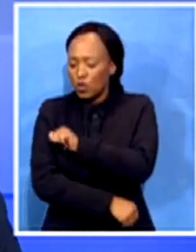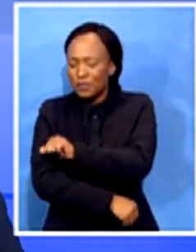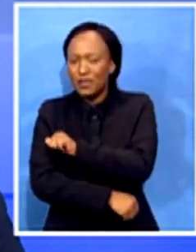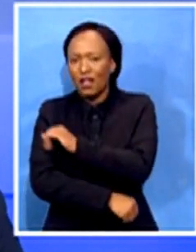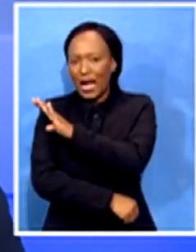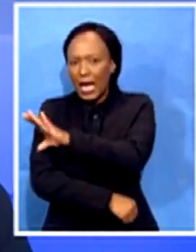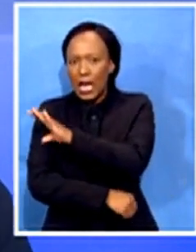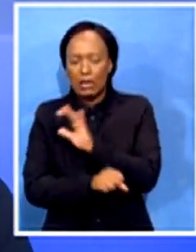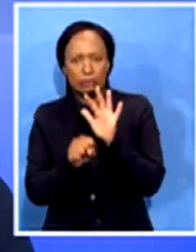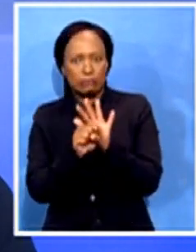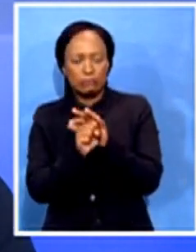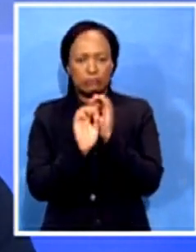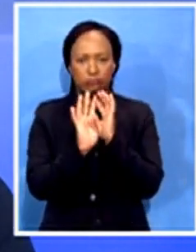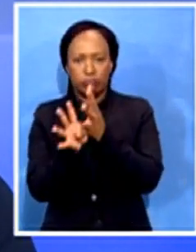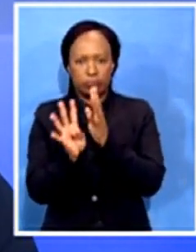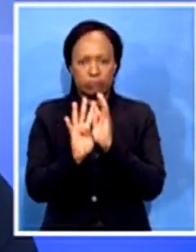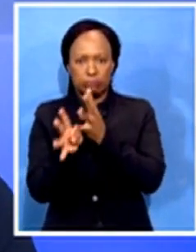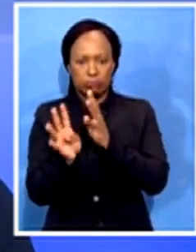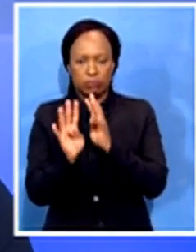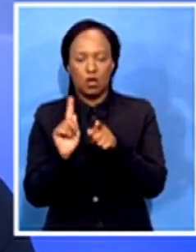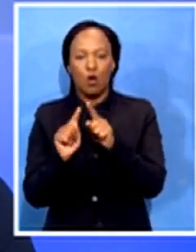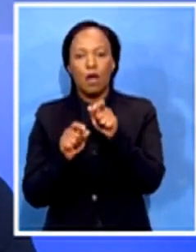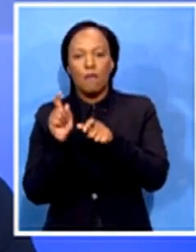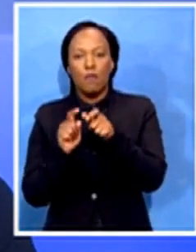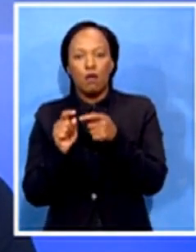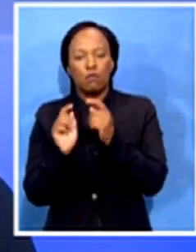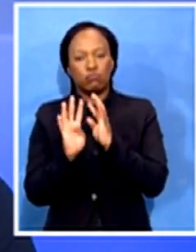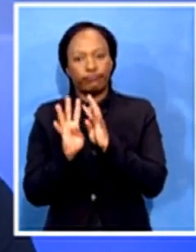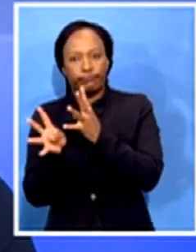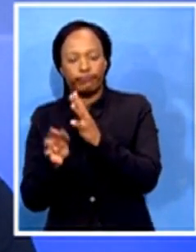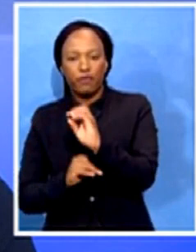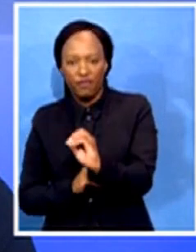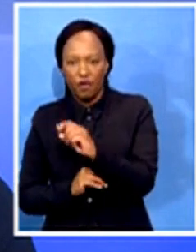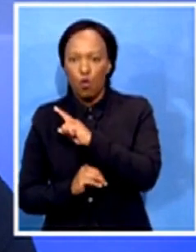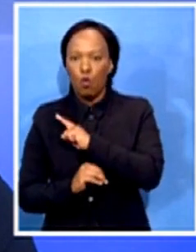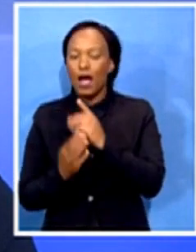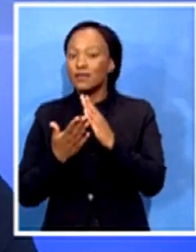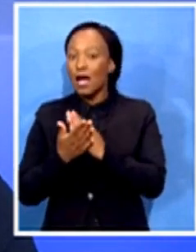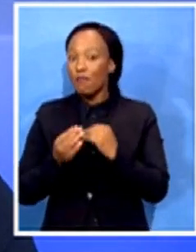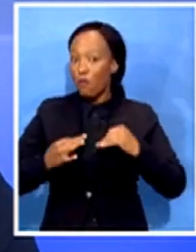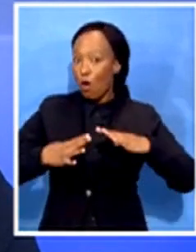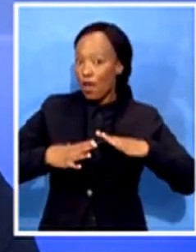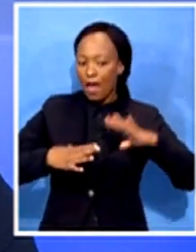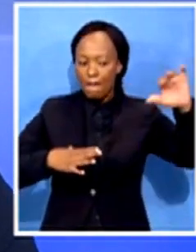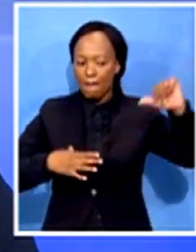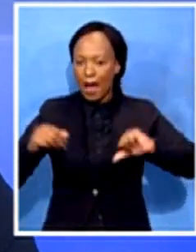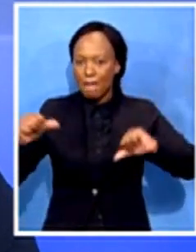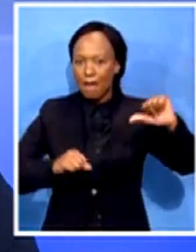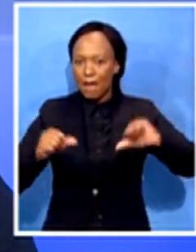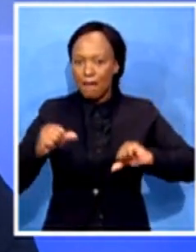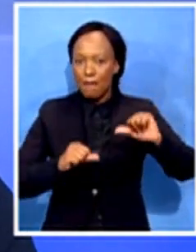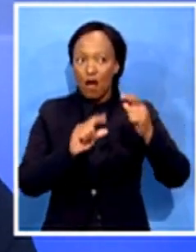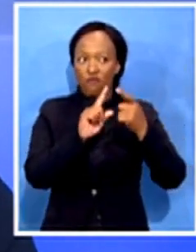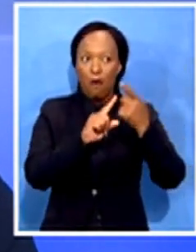from people returning from holidays. The Premier also responding to answers there, saying the province